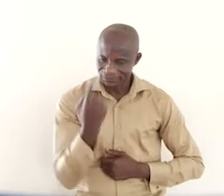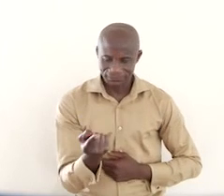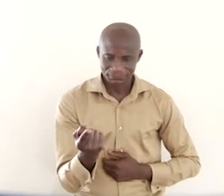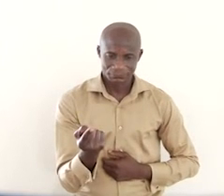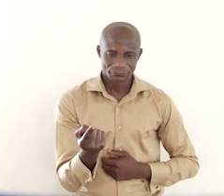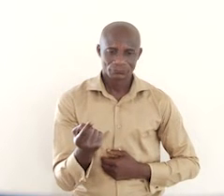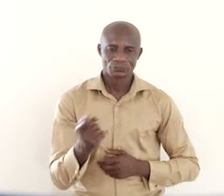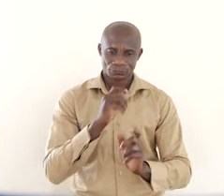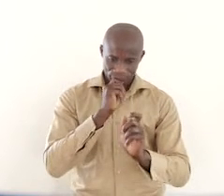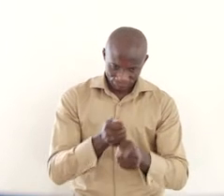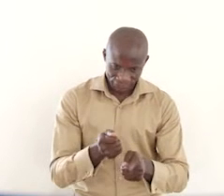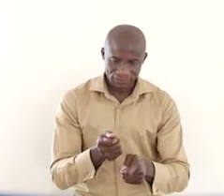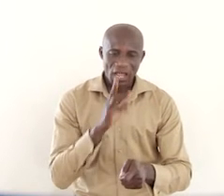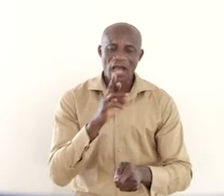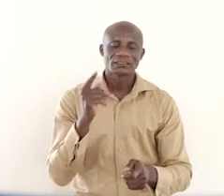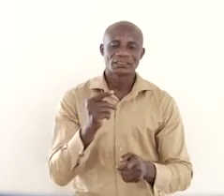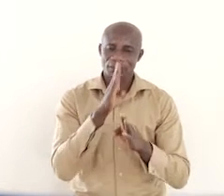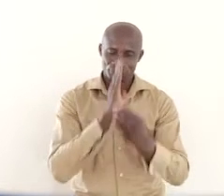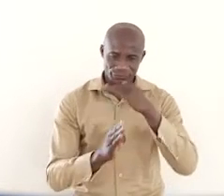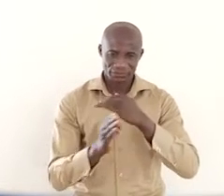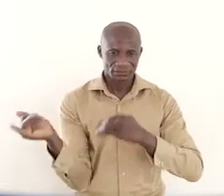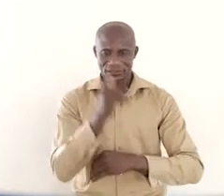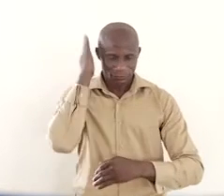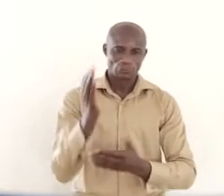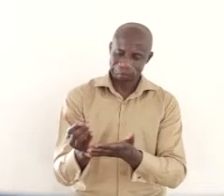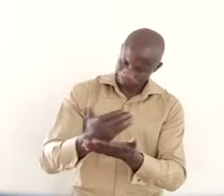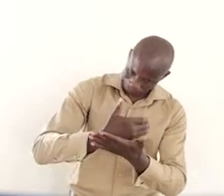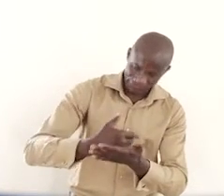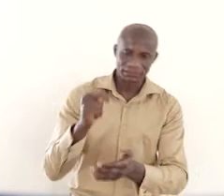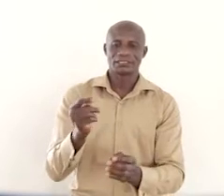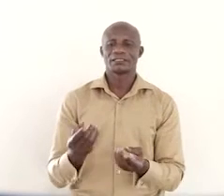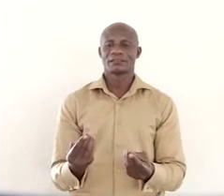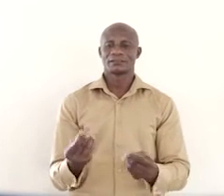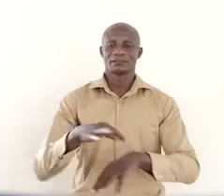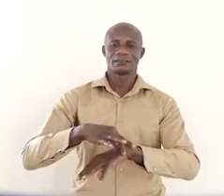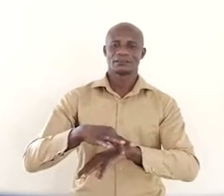Jesus said, blessed are the meek, for they shall inherit the earth.